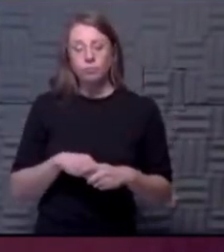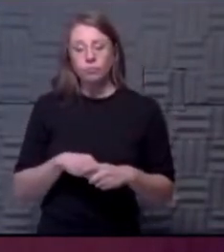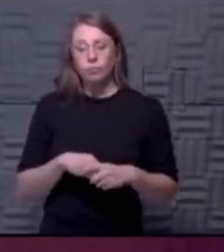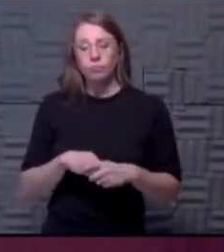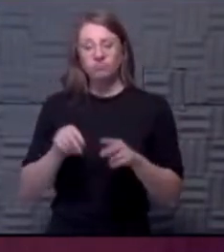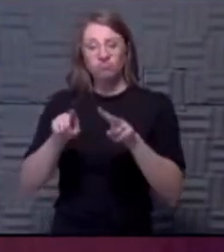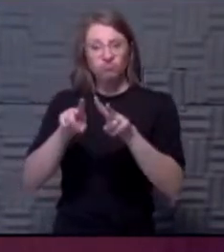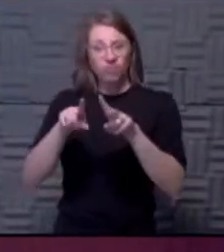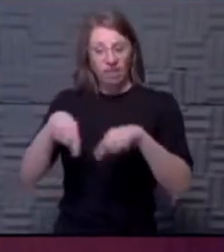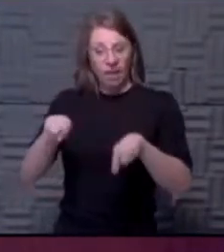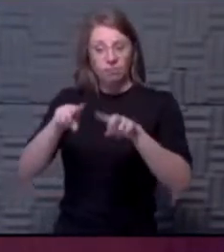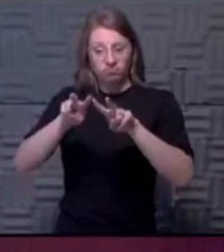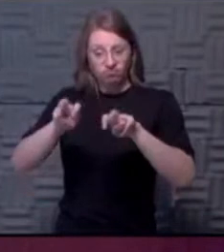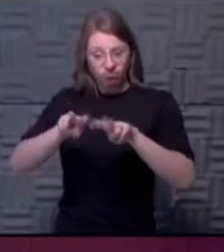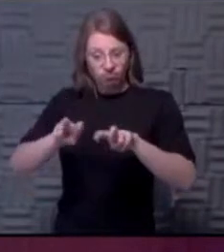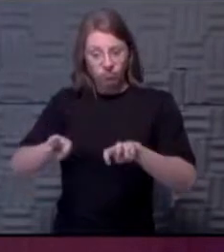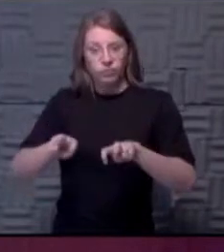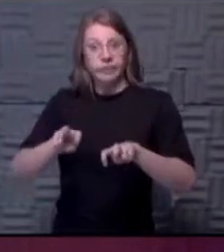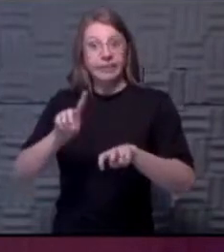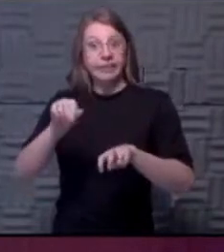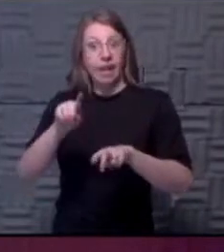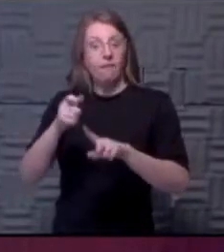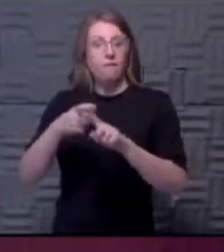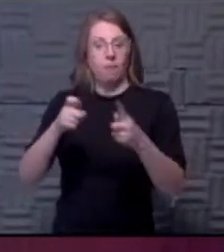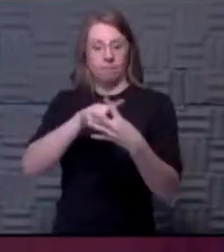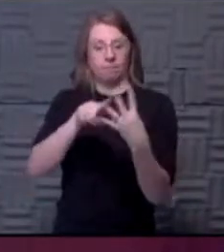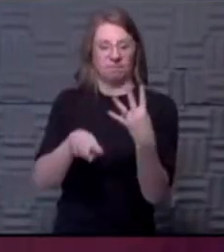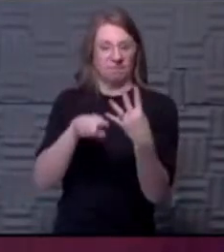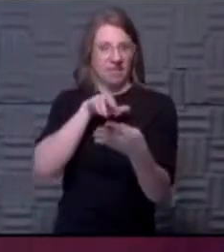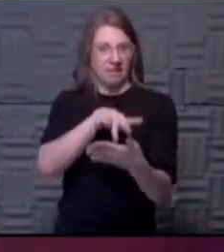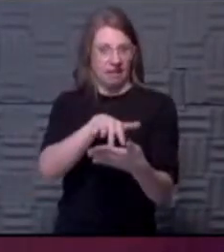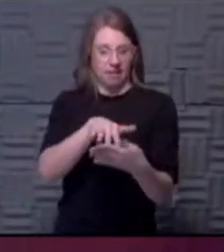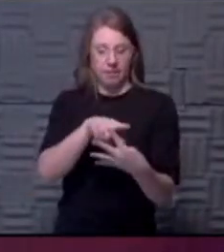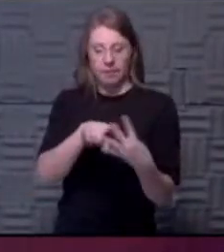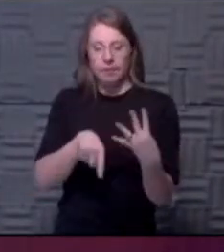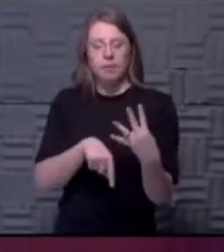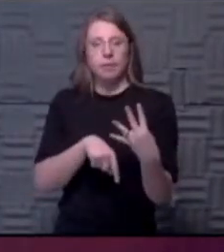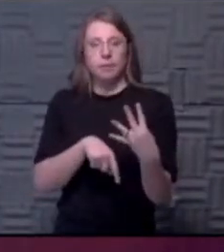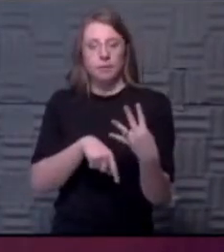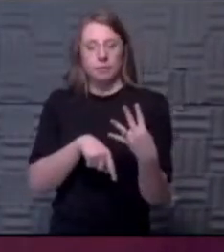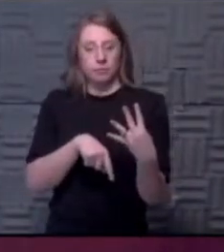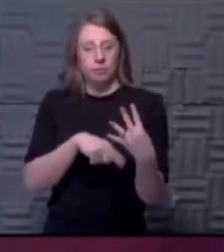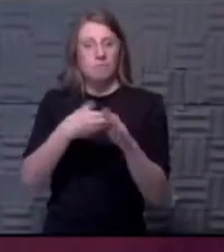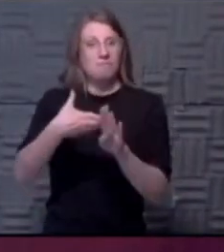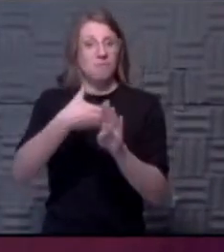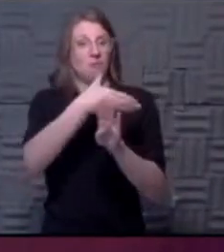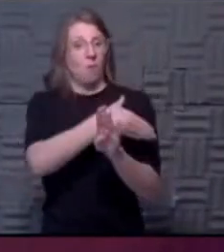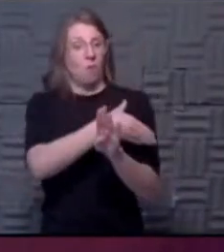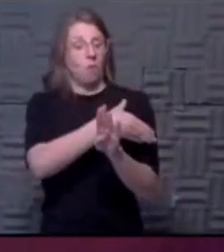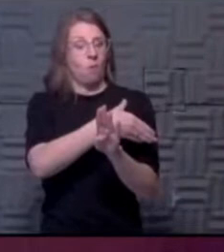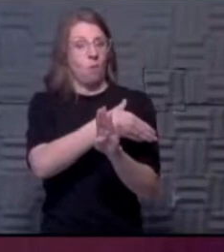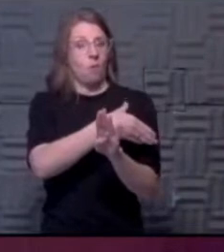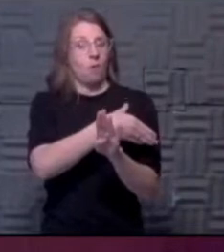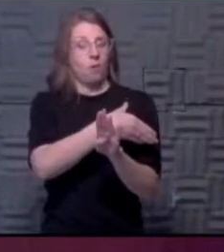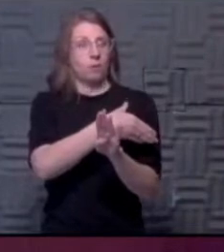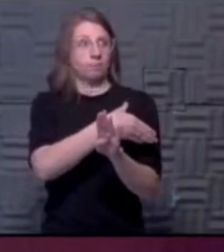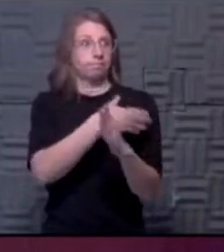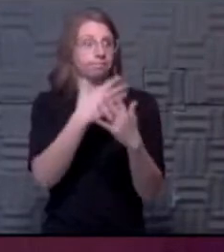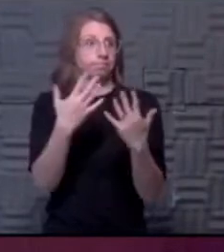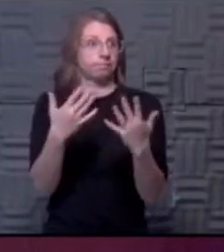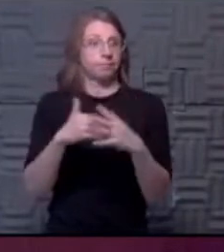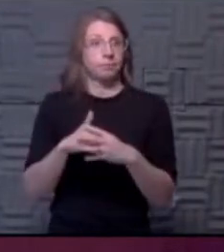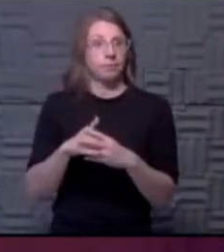They see the data coming out of those studies, those trials, before even, say,